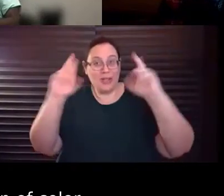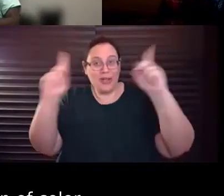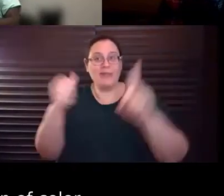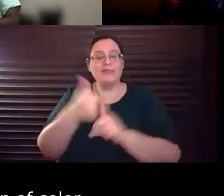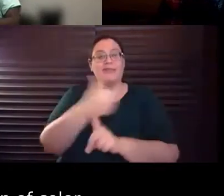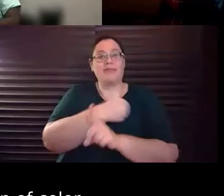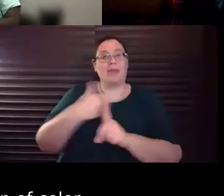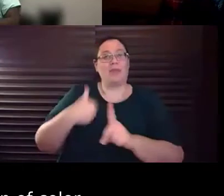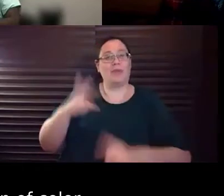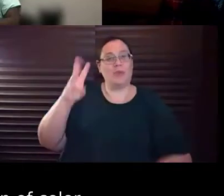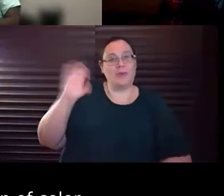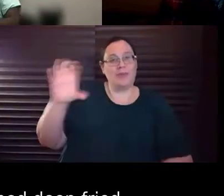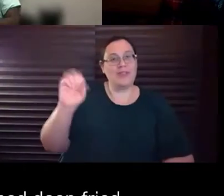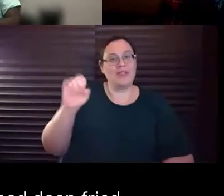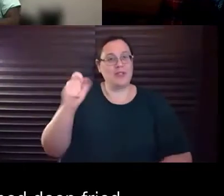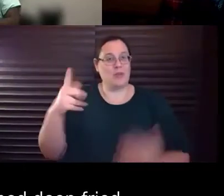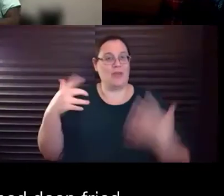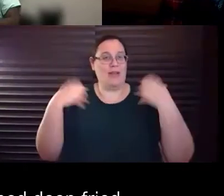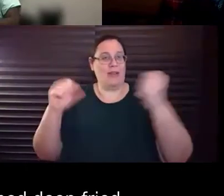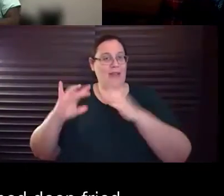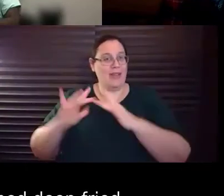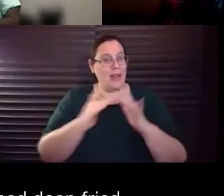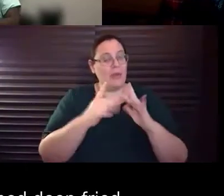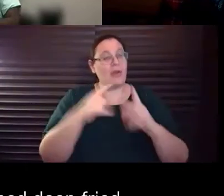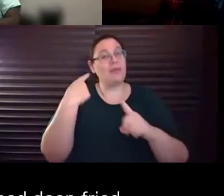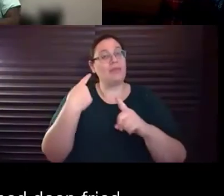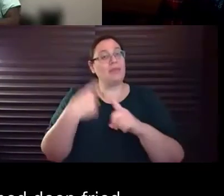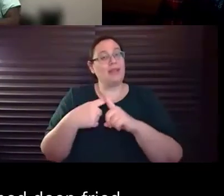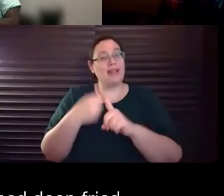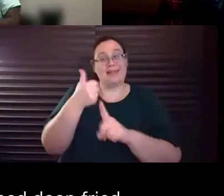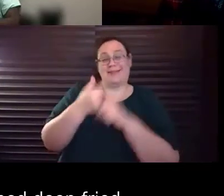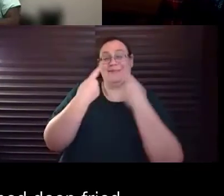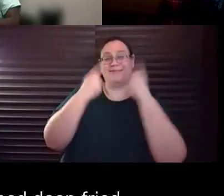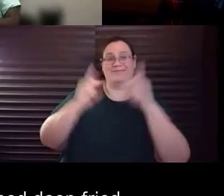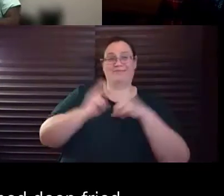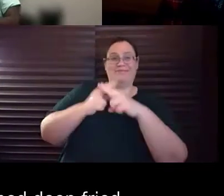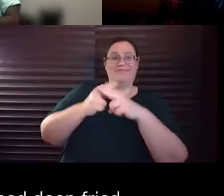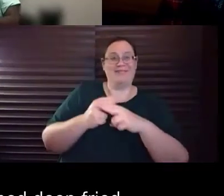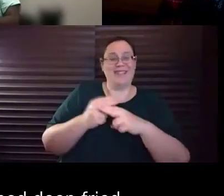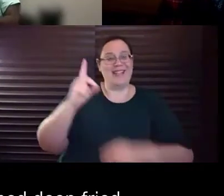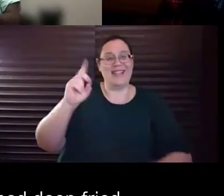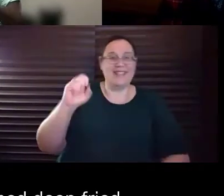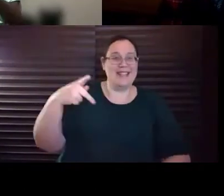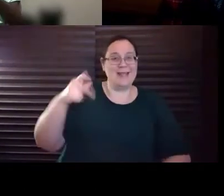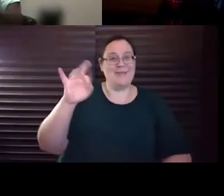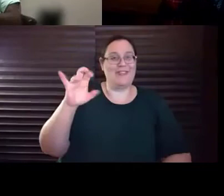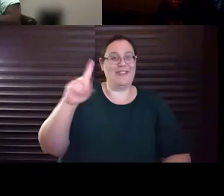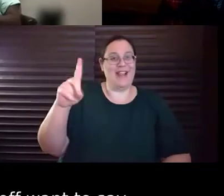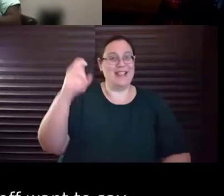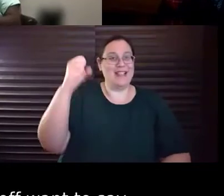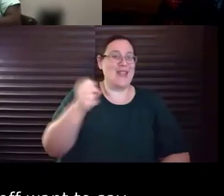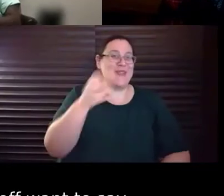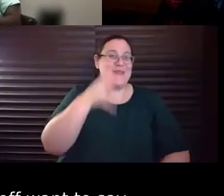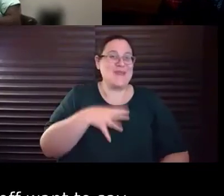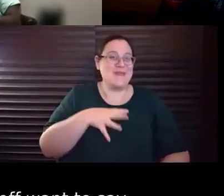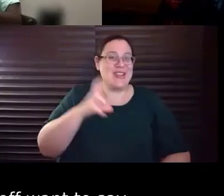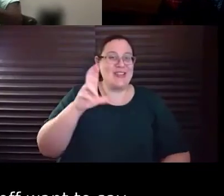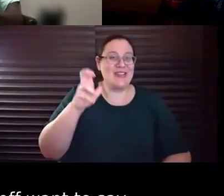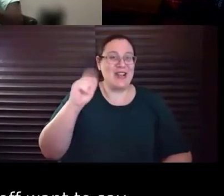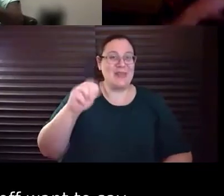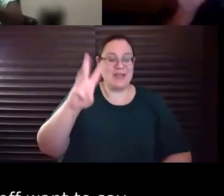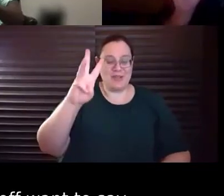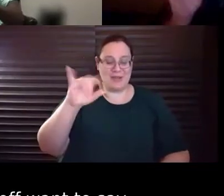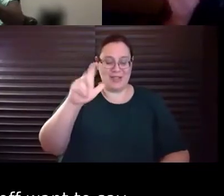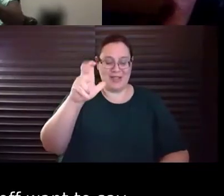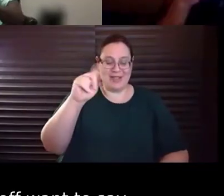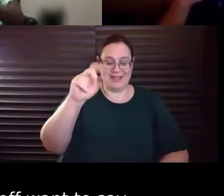of Color Sexual Health Network, and a self-proclaimed deep-fried Southern woman, Robin Wilson Beattie.